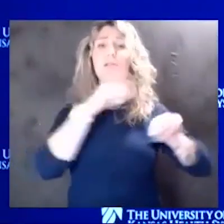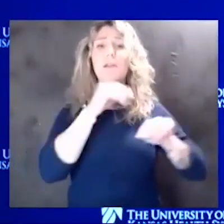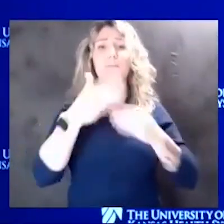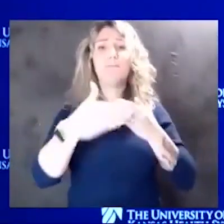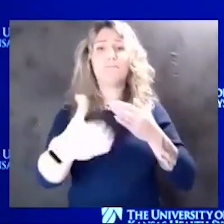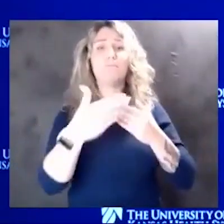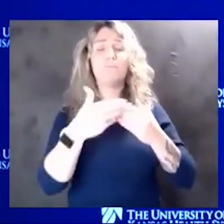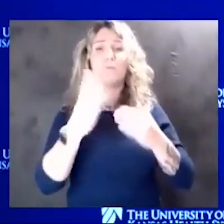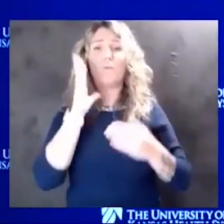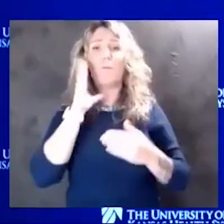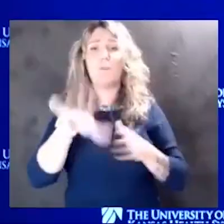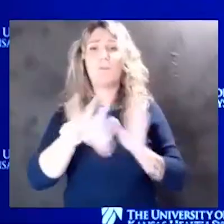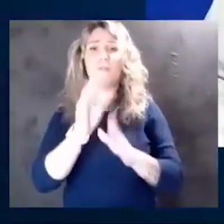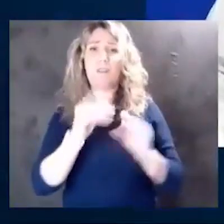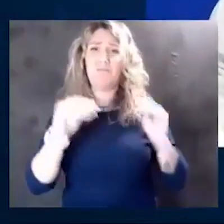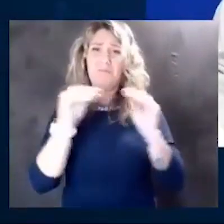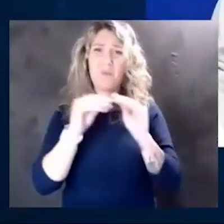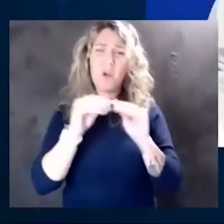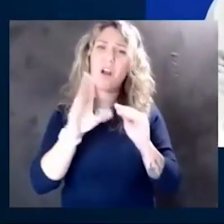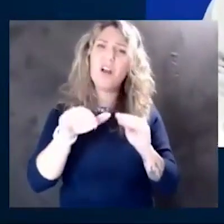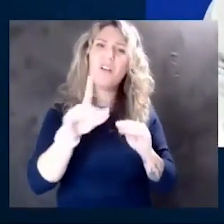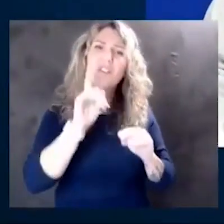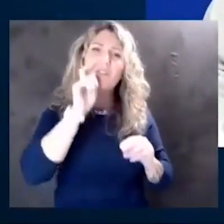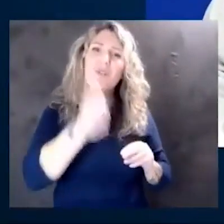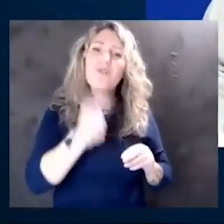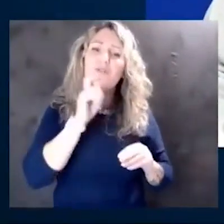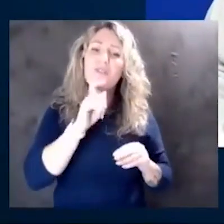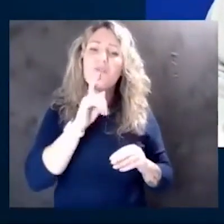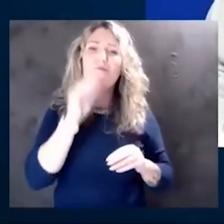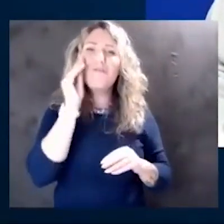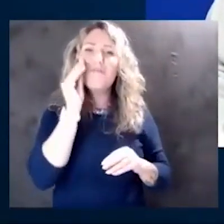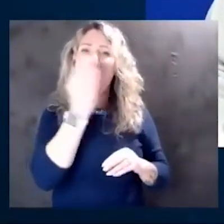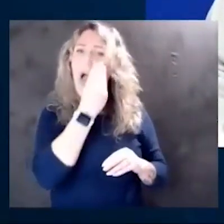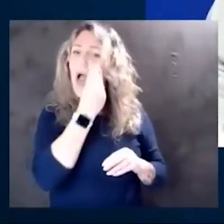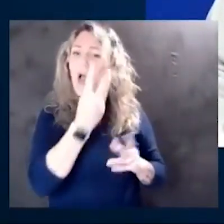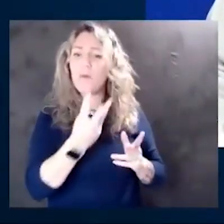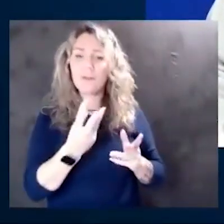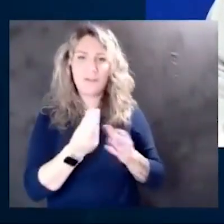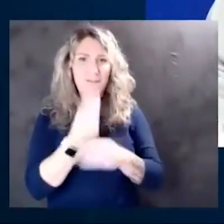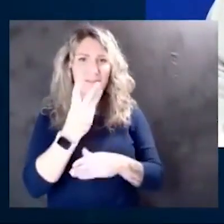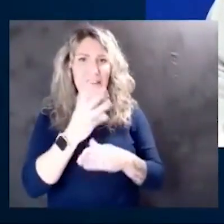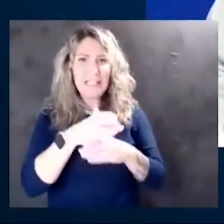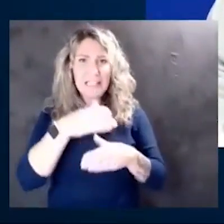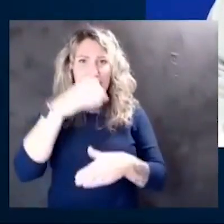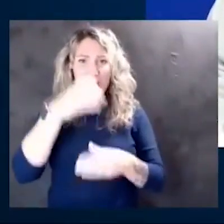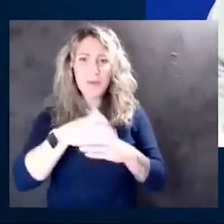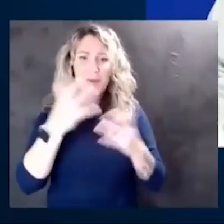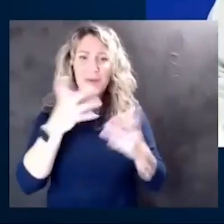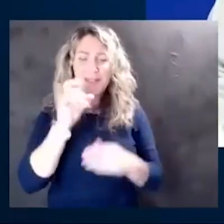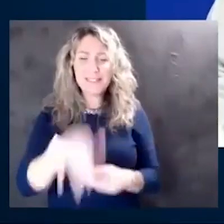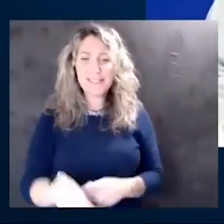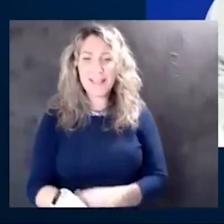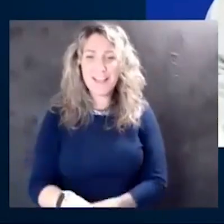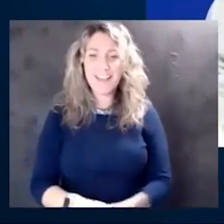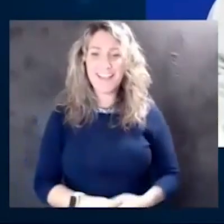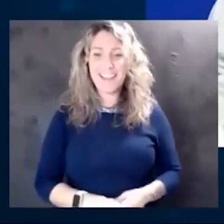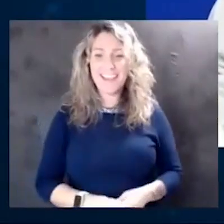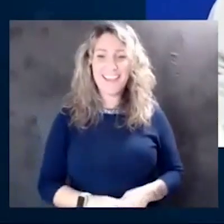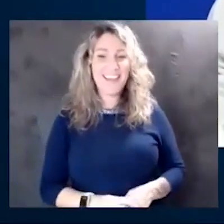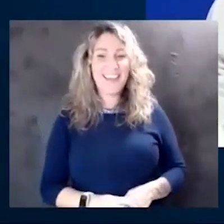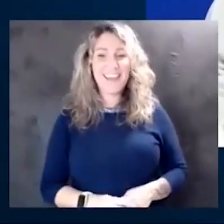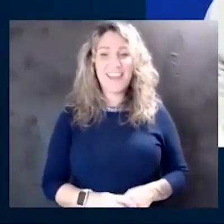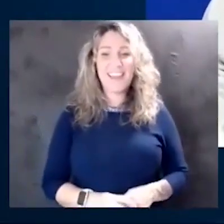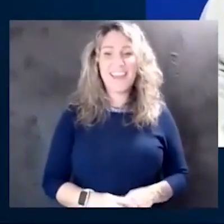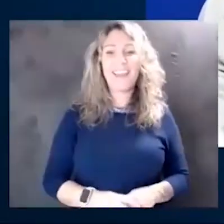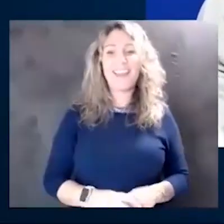Hey, don't you have a really cool flower vase there? Yeah. Yeah. What is that? Let's see that, brother. Well, I don't. So this is the